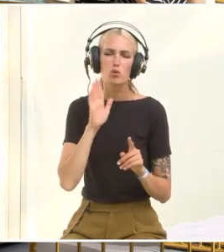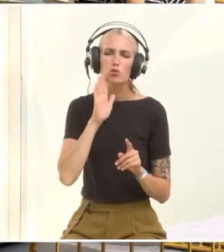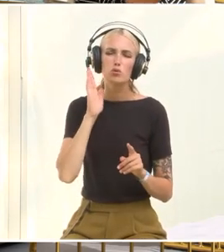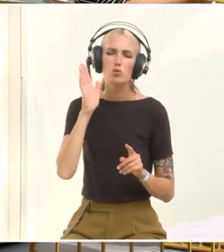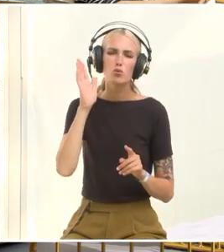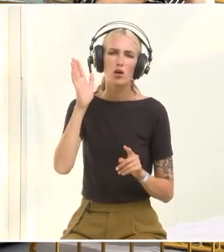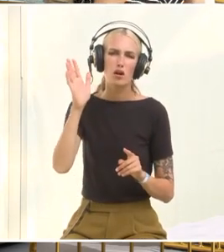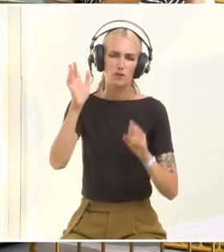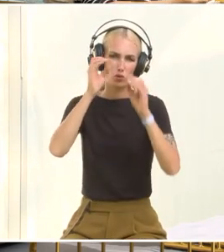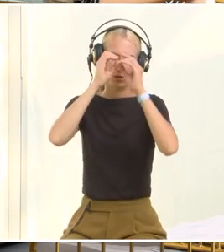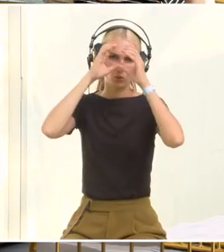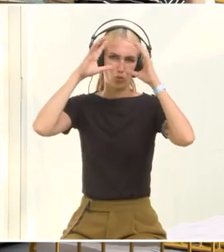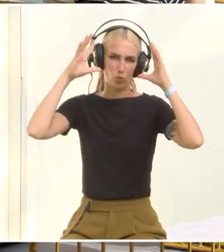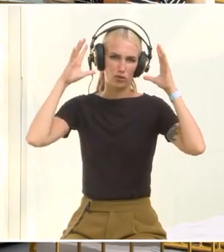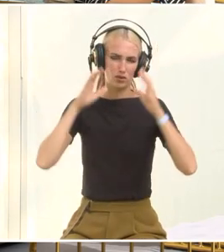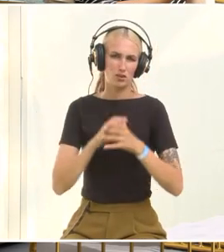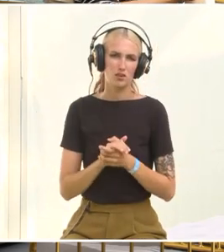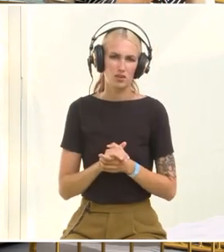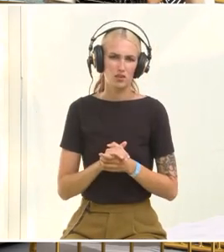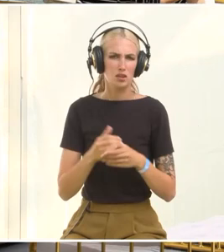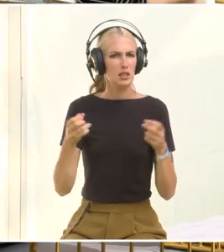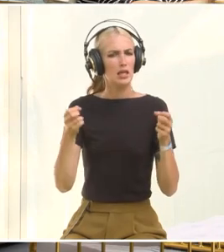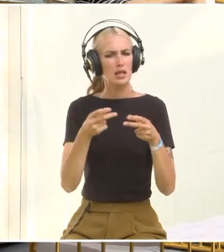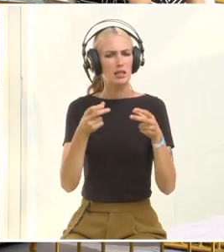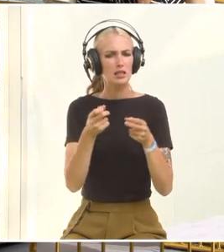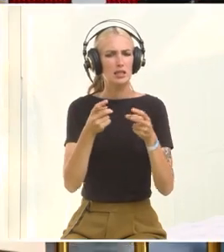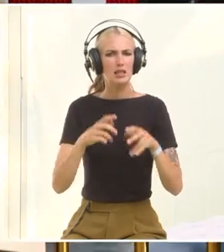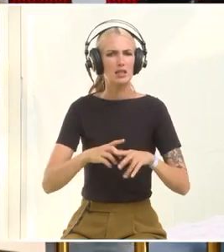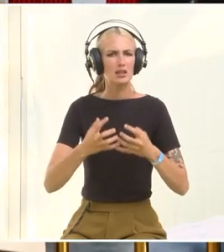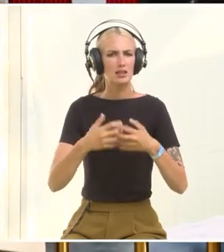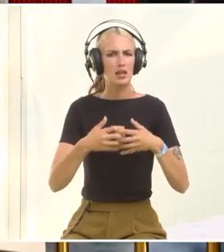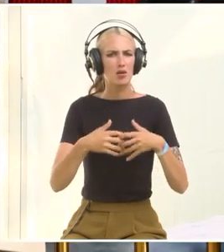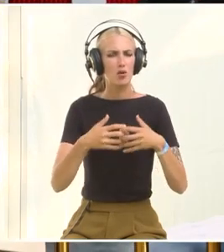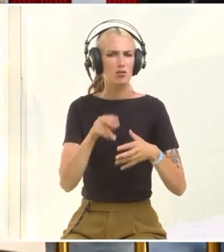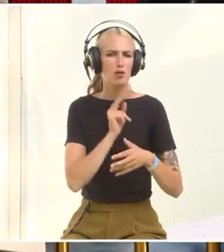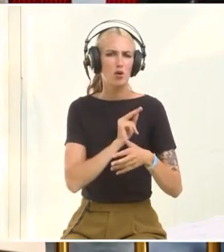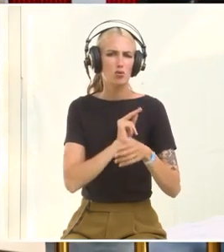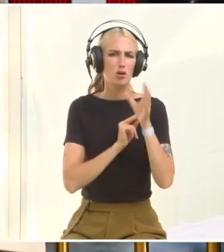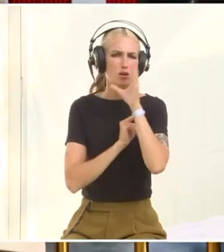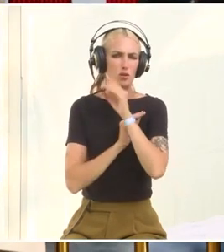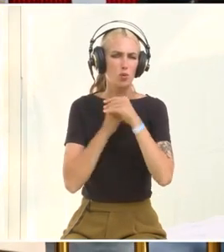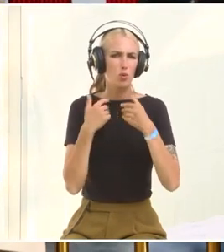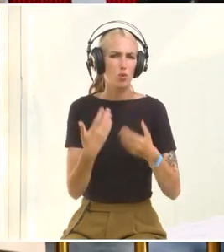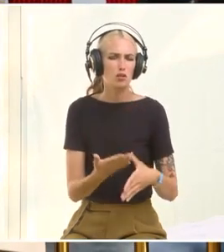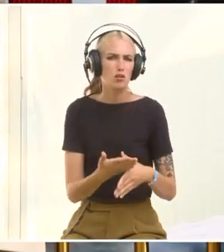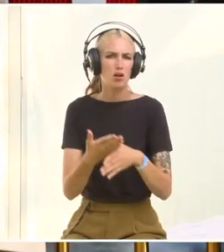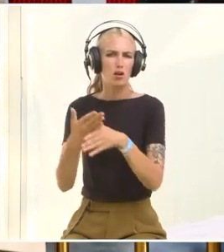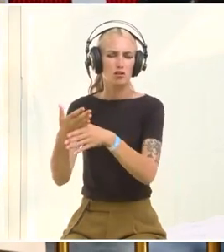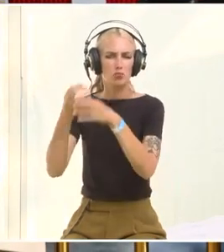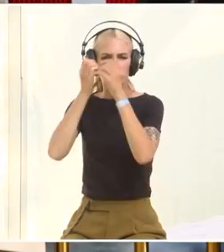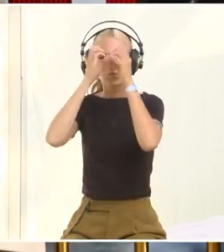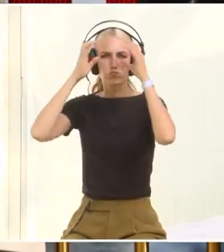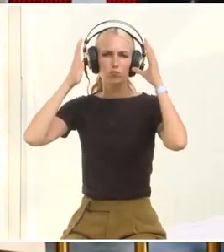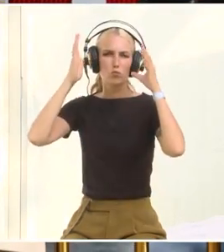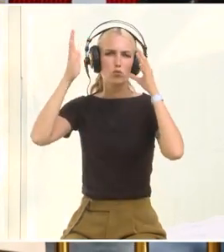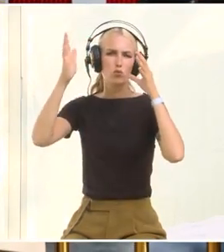this is how can we use the kind of digital tools as well to provide this vision of future? Because unless you have this, I'm sure you